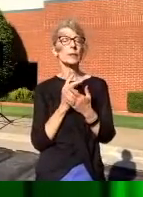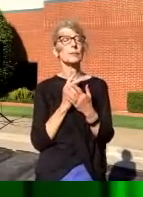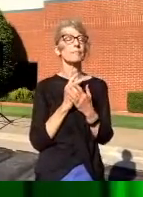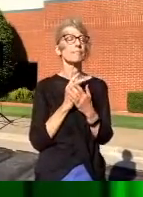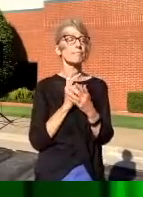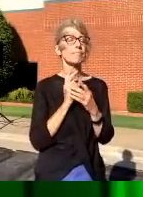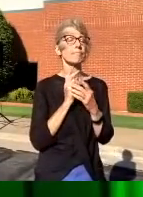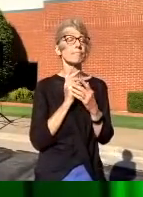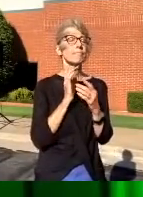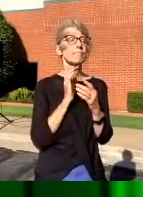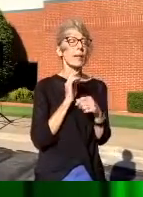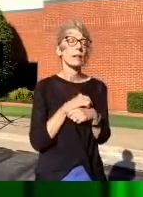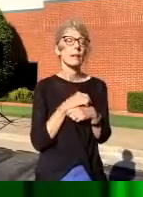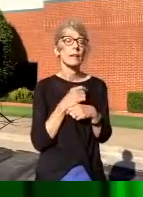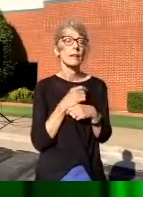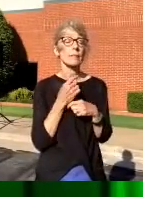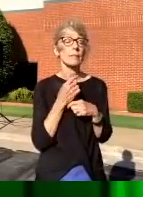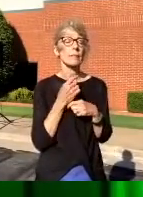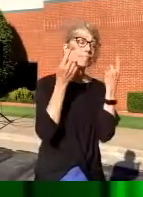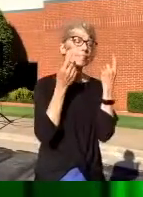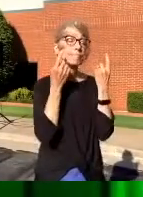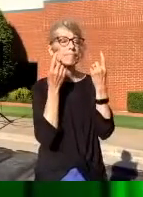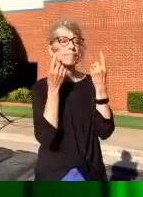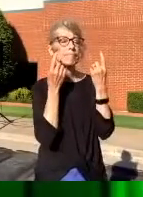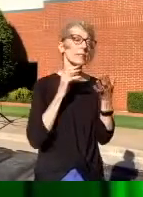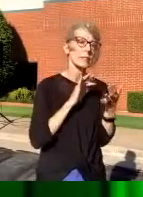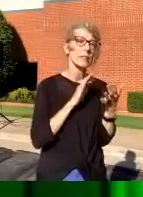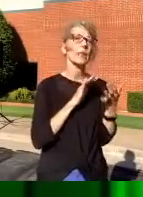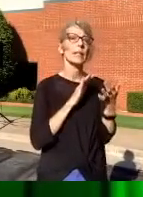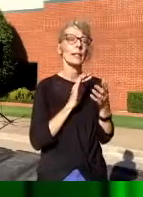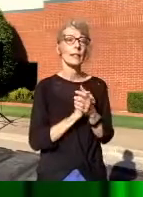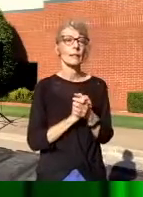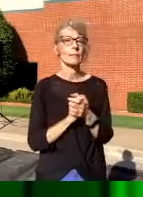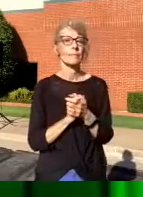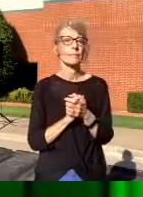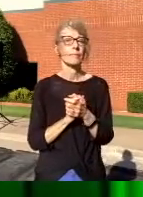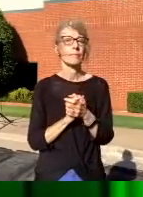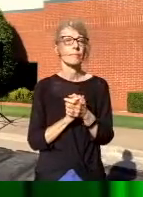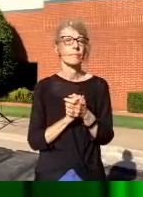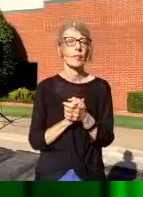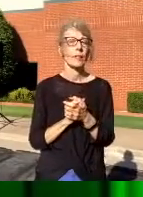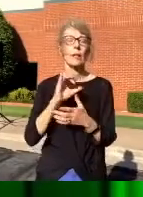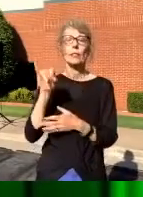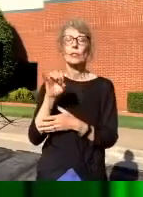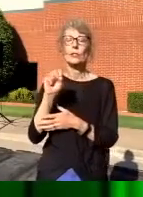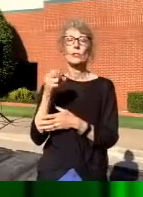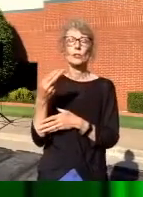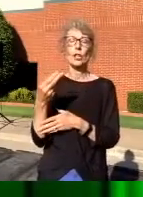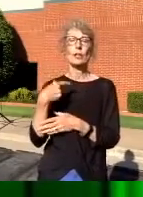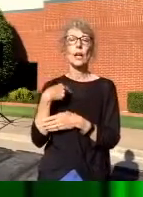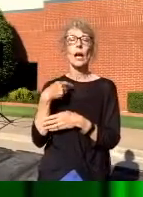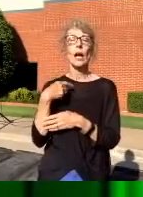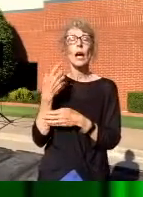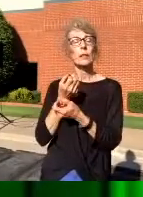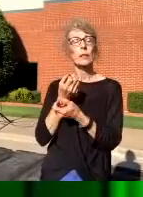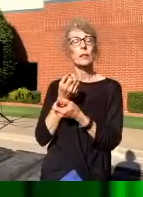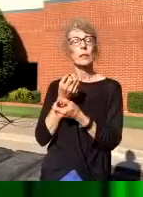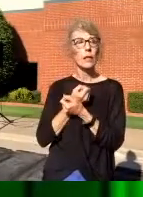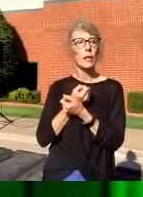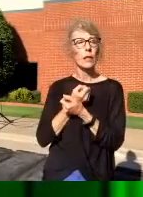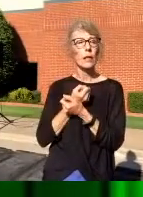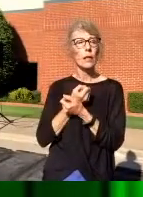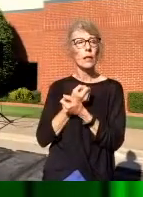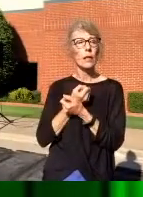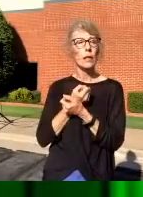your messages. I loved the image you created for us last week, Josh, of imagining what the next chapter will look like for all of us. So thank